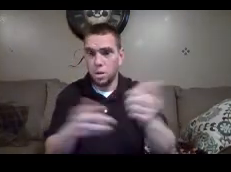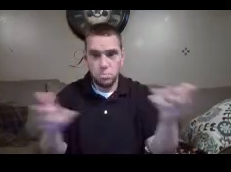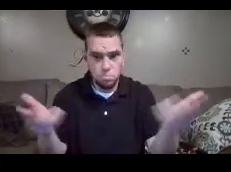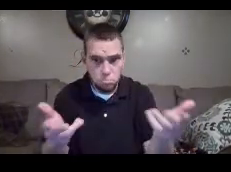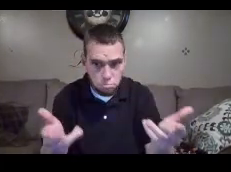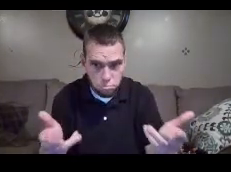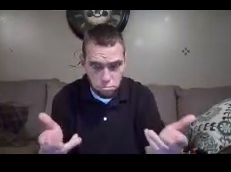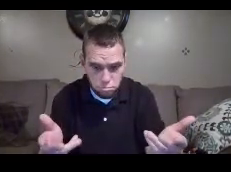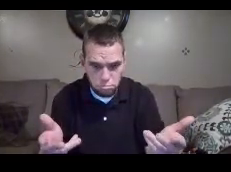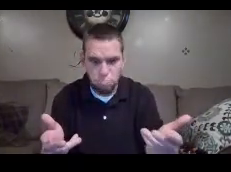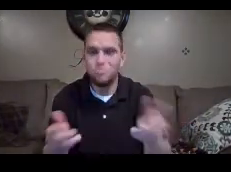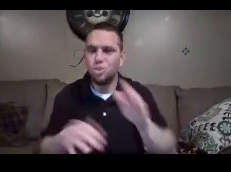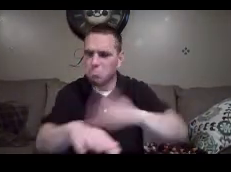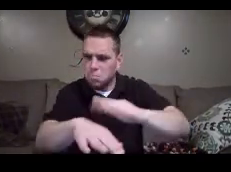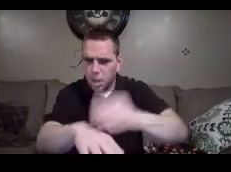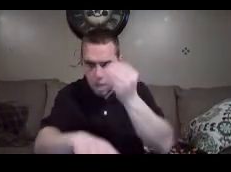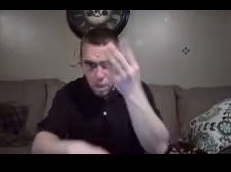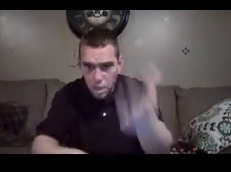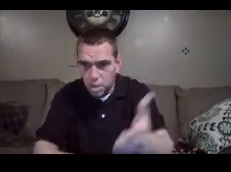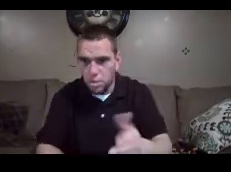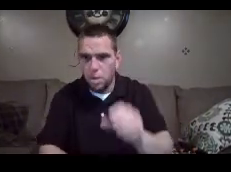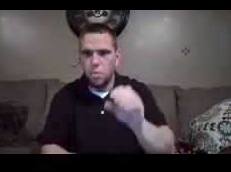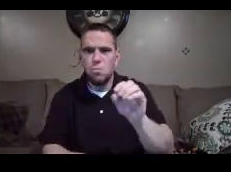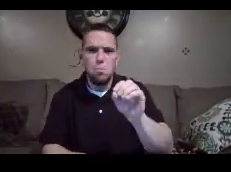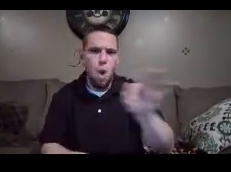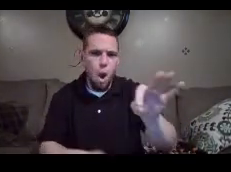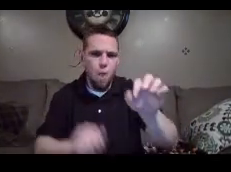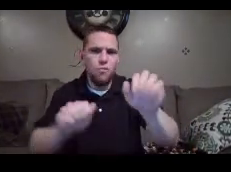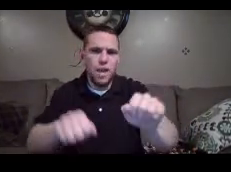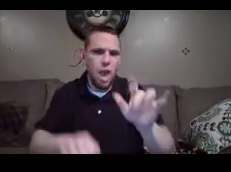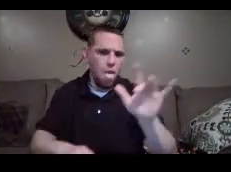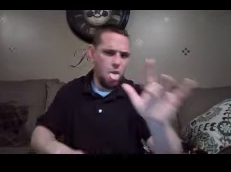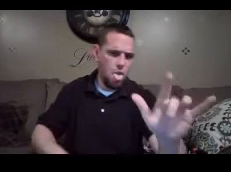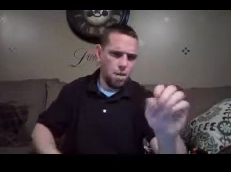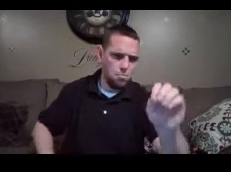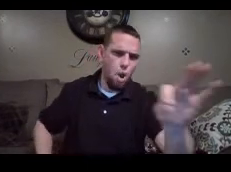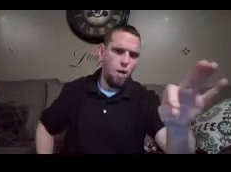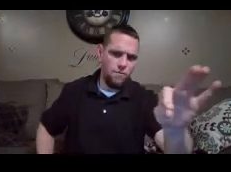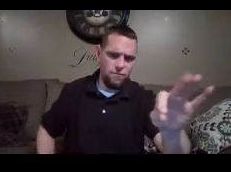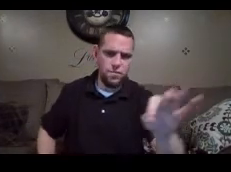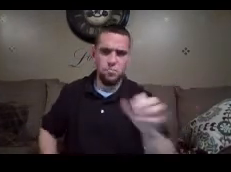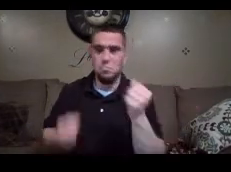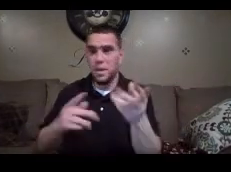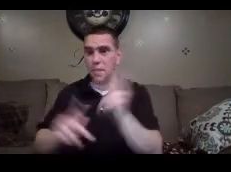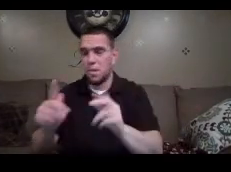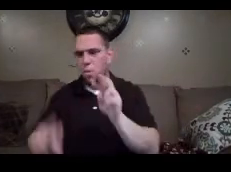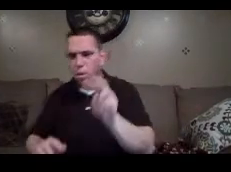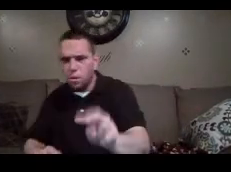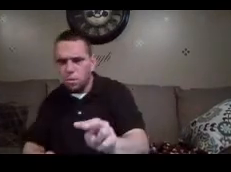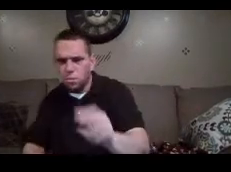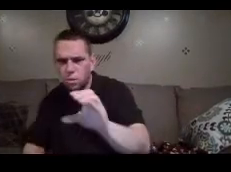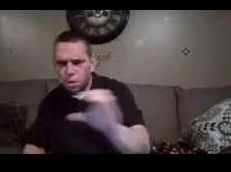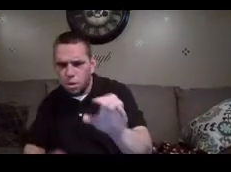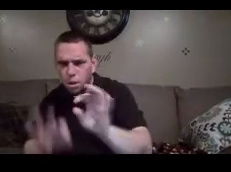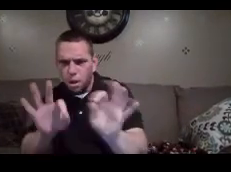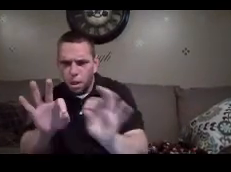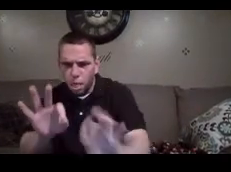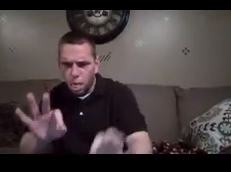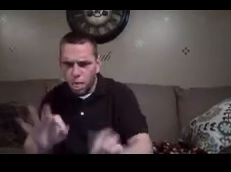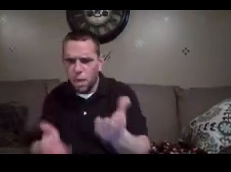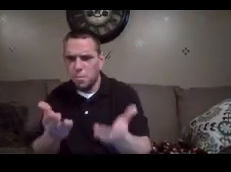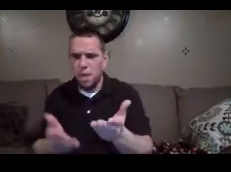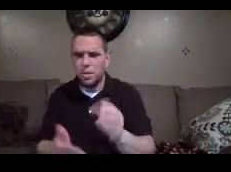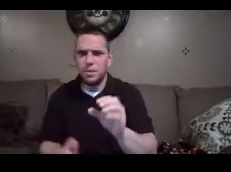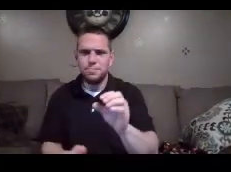that they can turn off their captions. I think a lot of people, if they see that the captions are On for that video, they'll probably turn off their